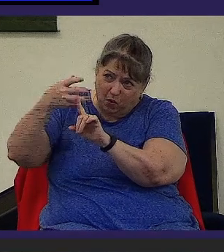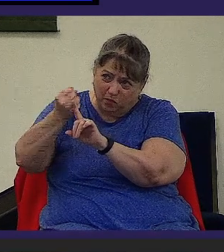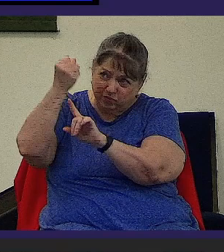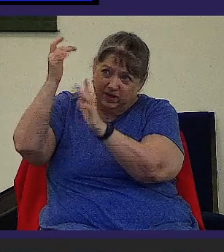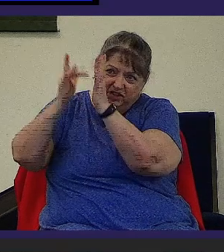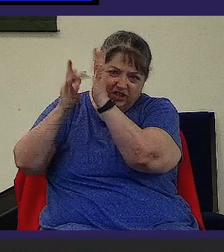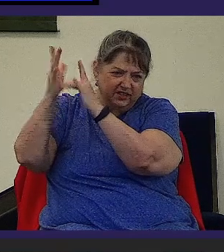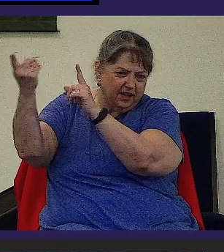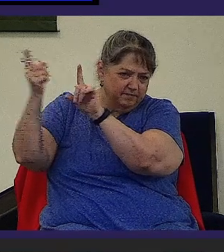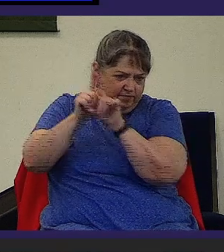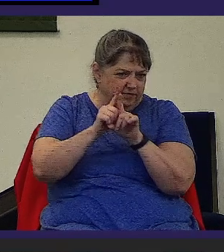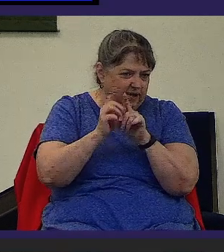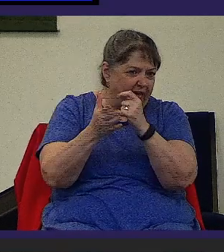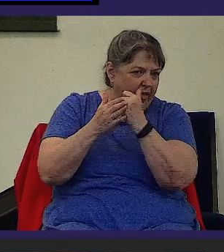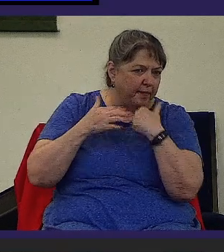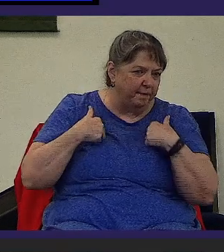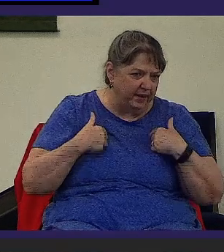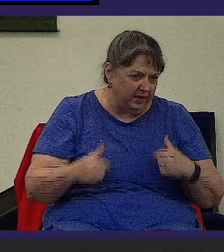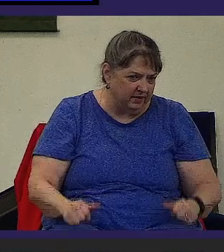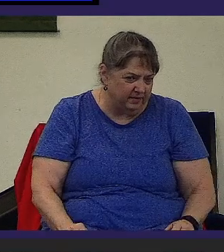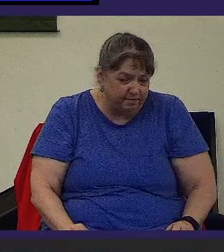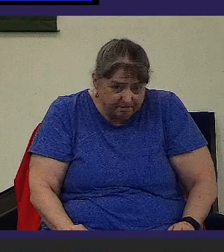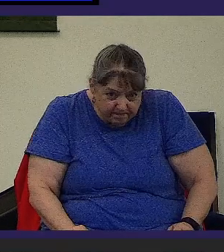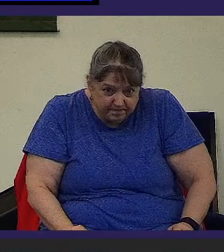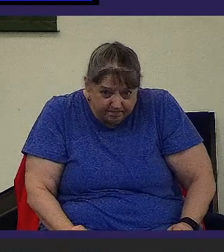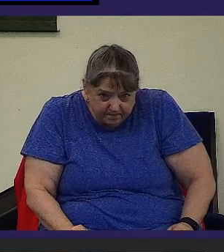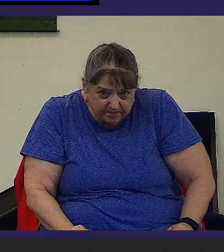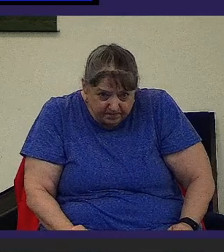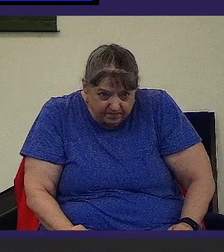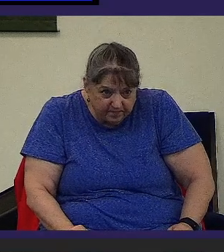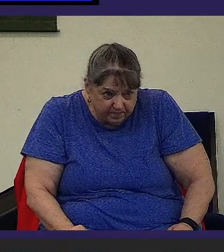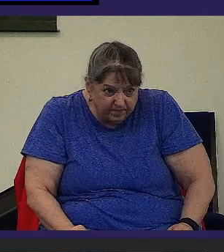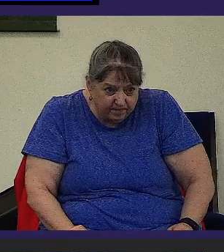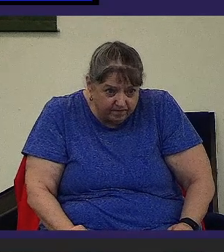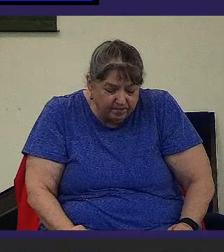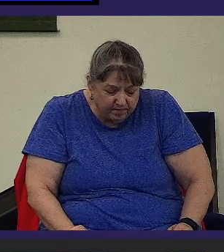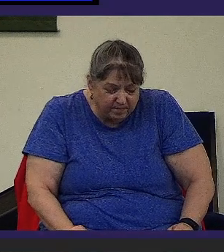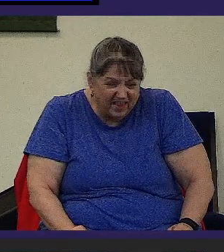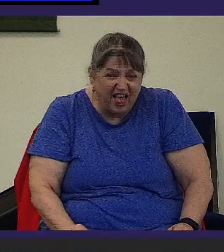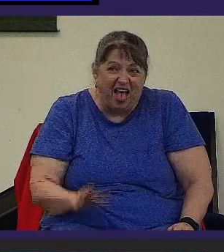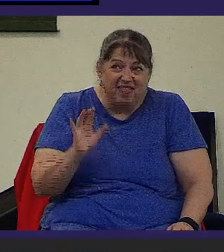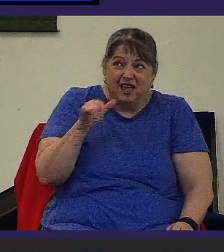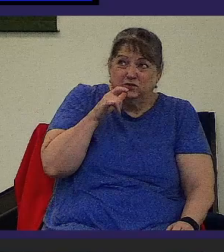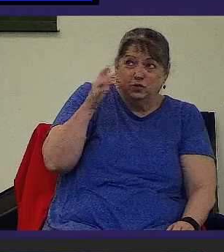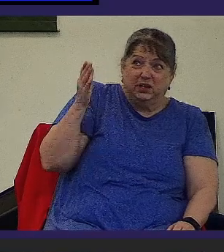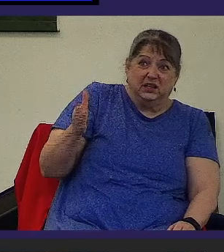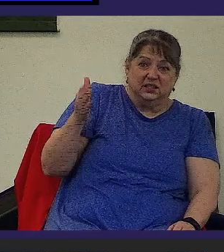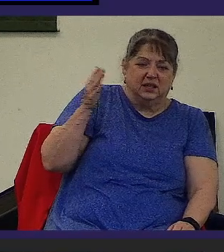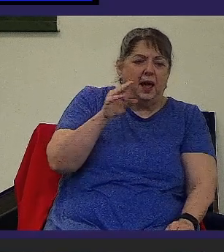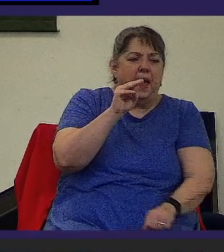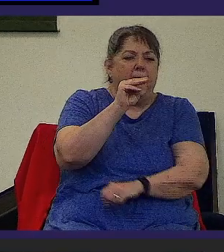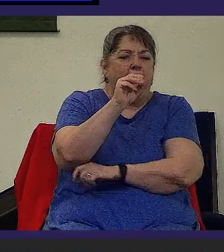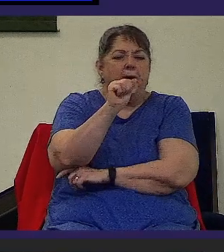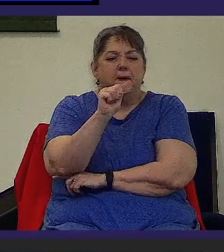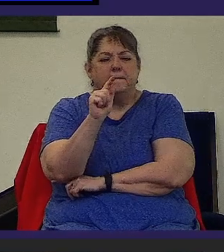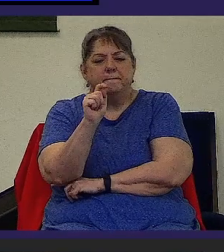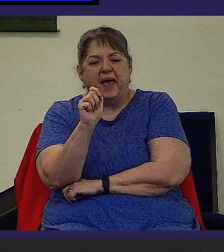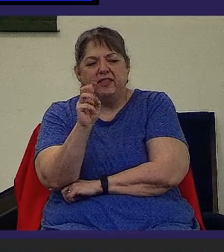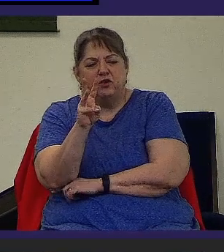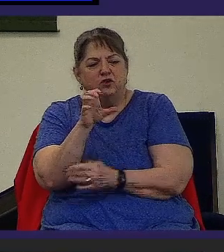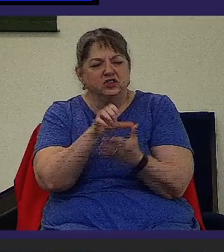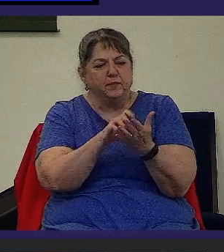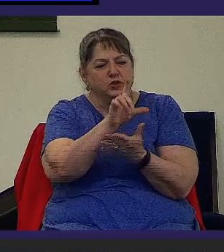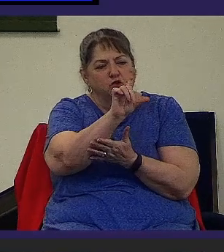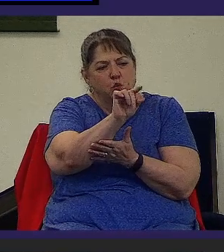enables me he's faithful to his word that's who he is and then in matthew 20 28 um